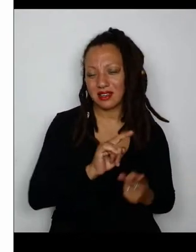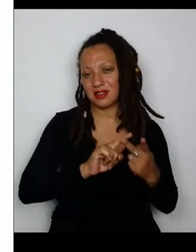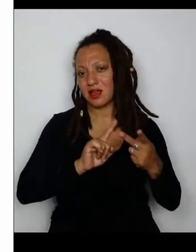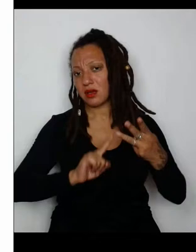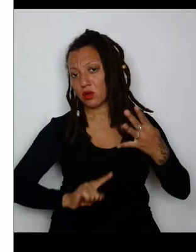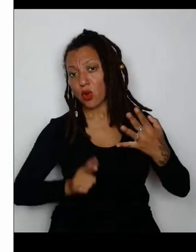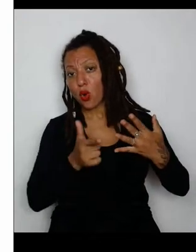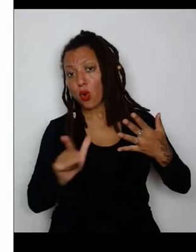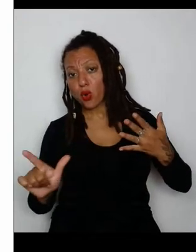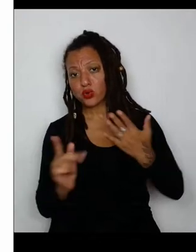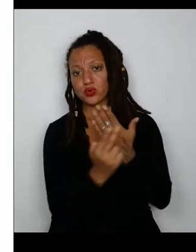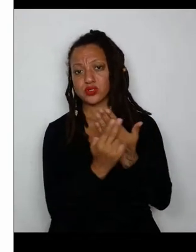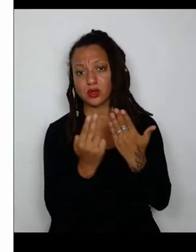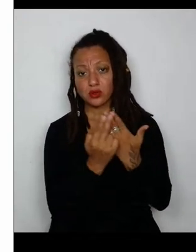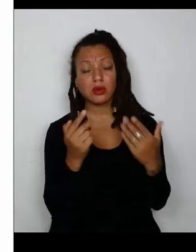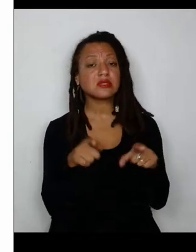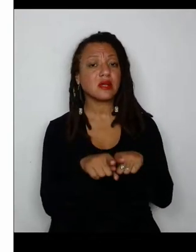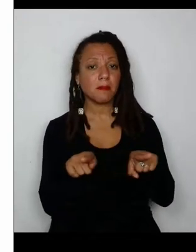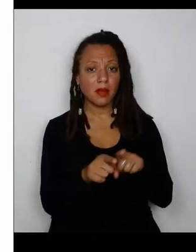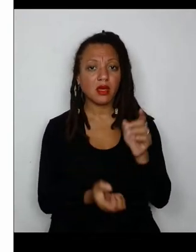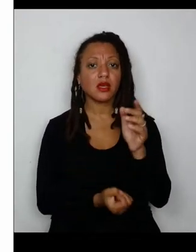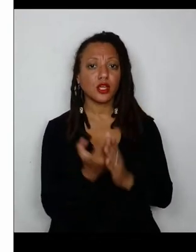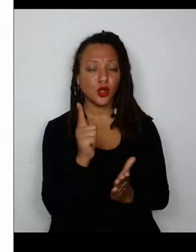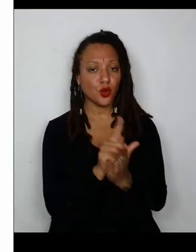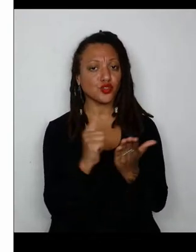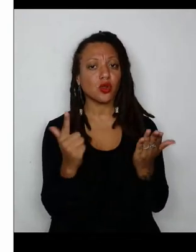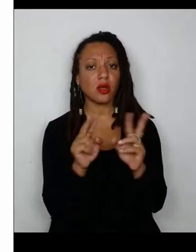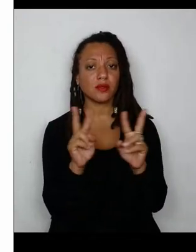journalism using female pseudonyms